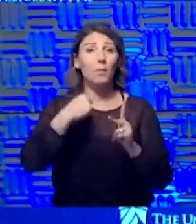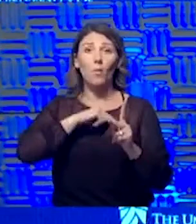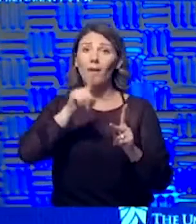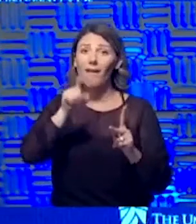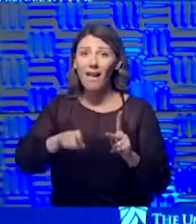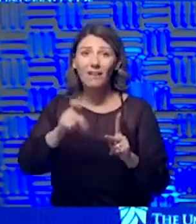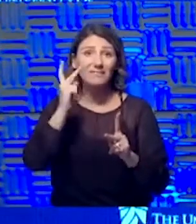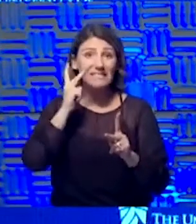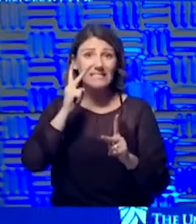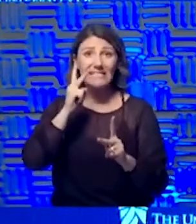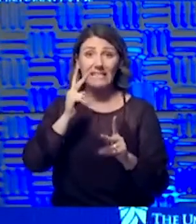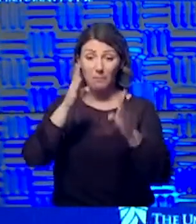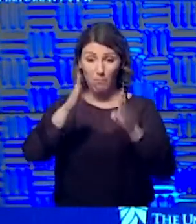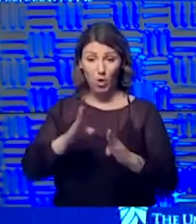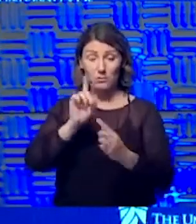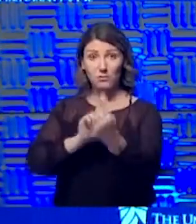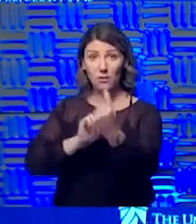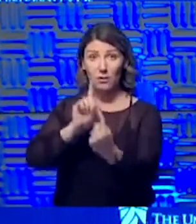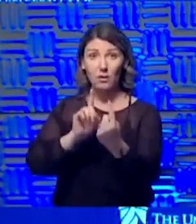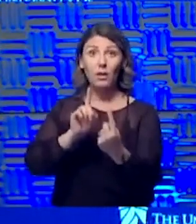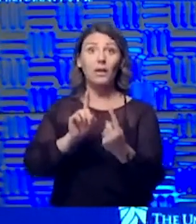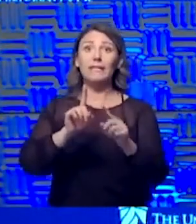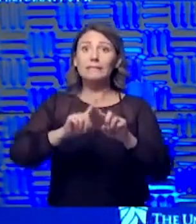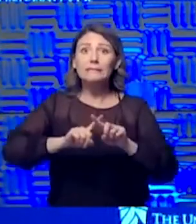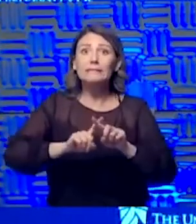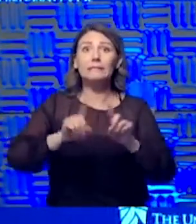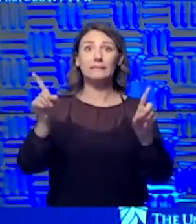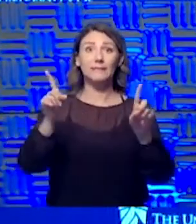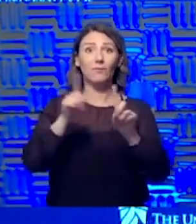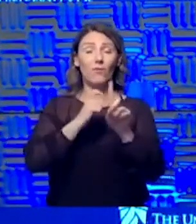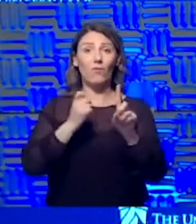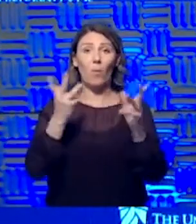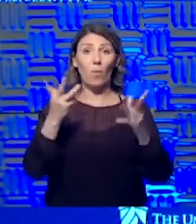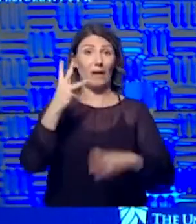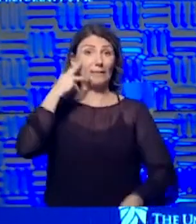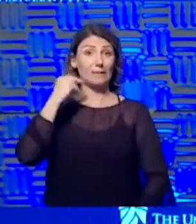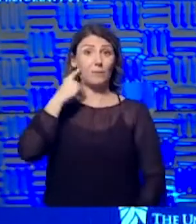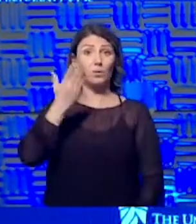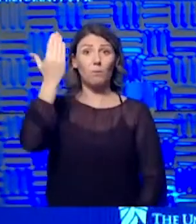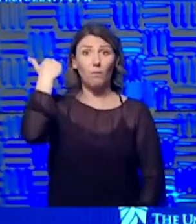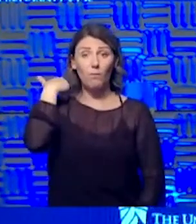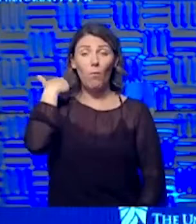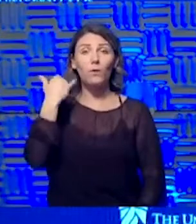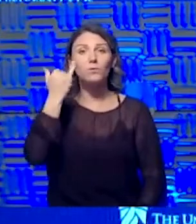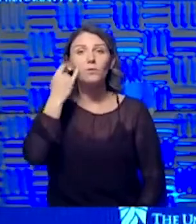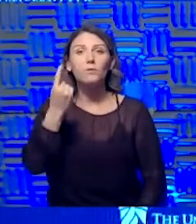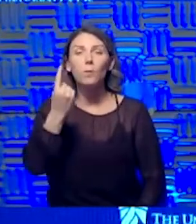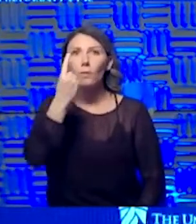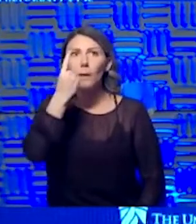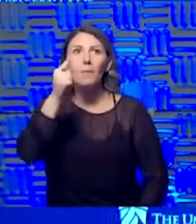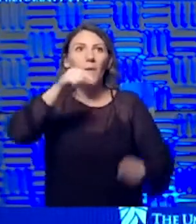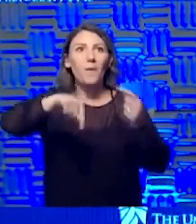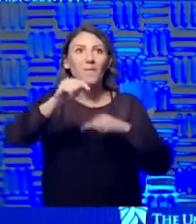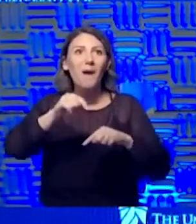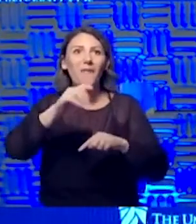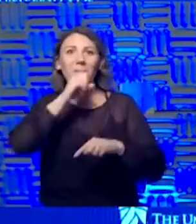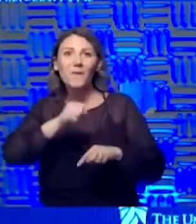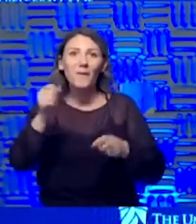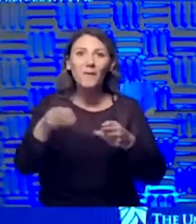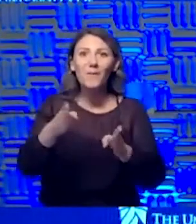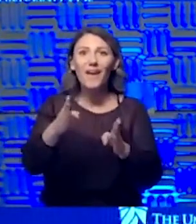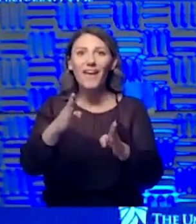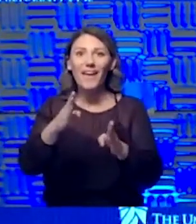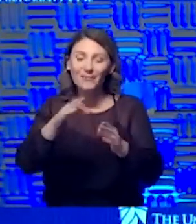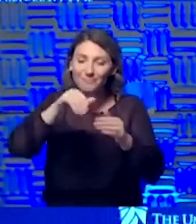the ambulatory visit now. It is different than what you've experienced before. So if you think, well, I'm going to go back to the same way it was when I came